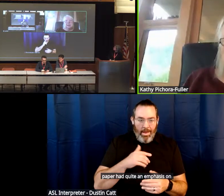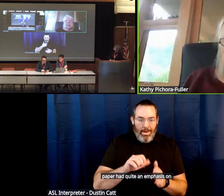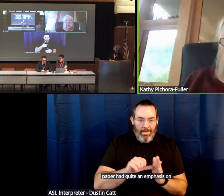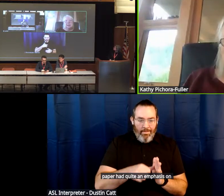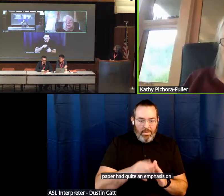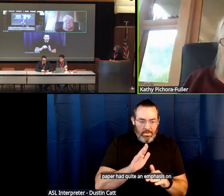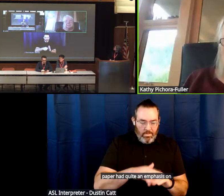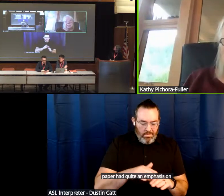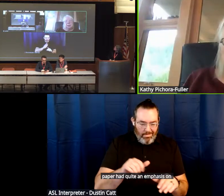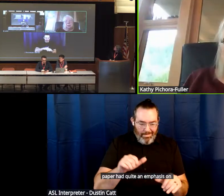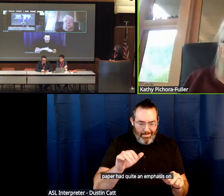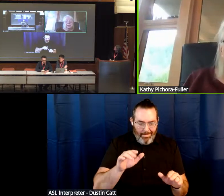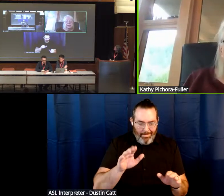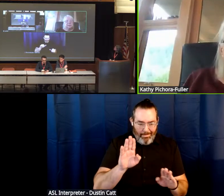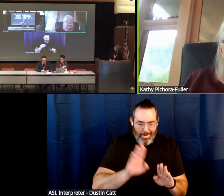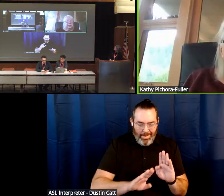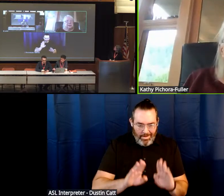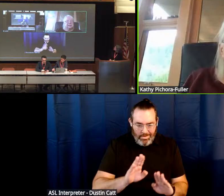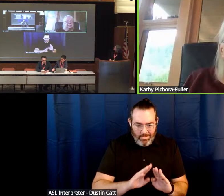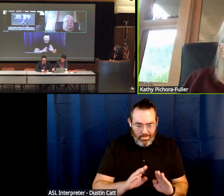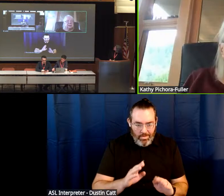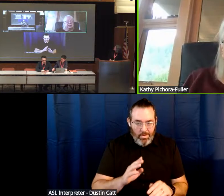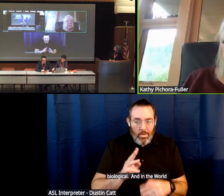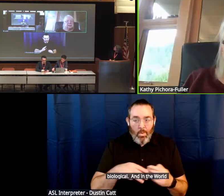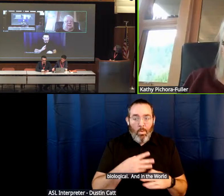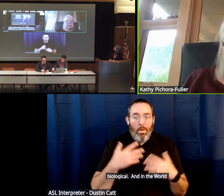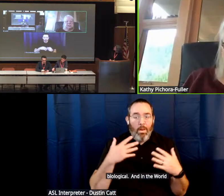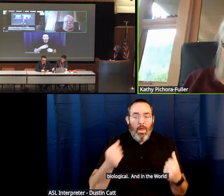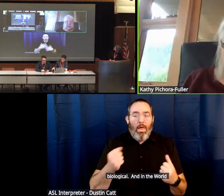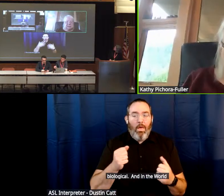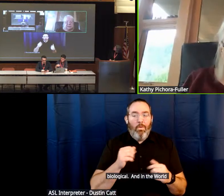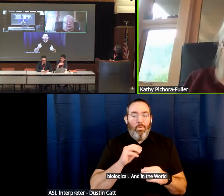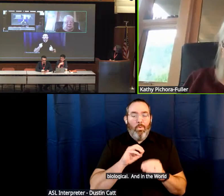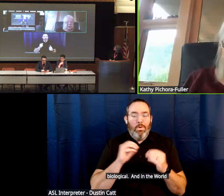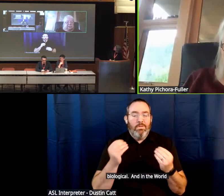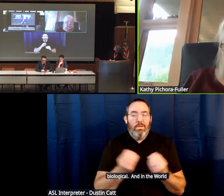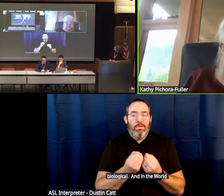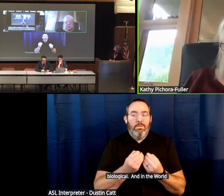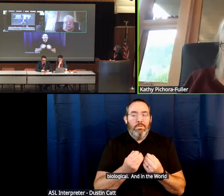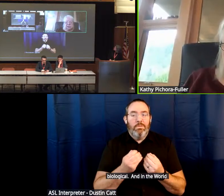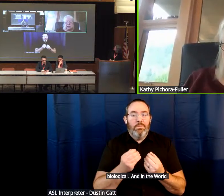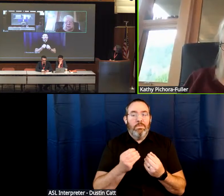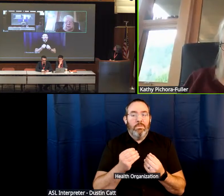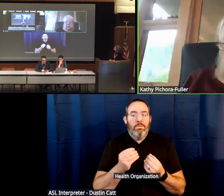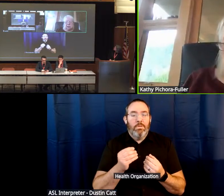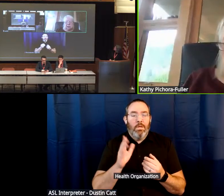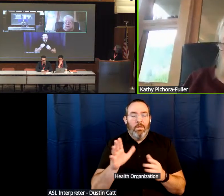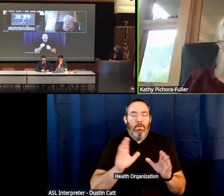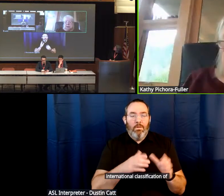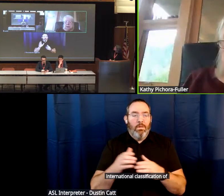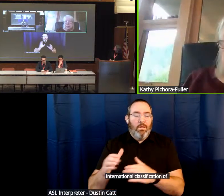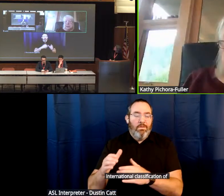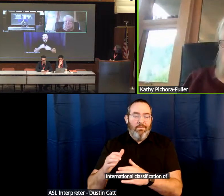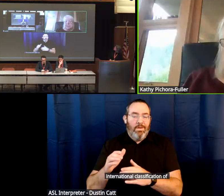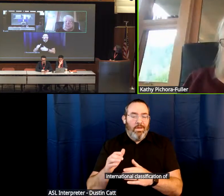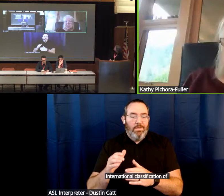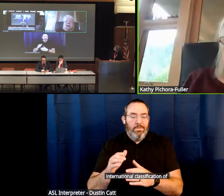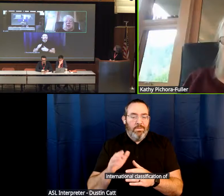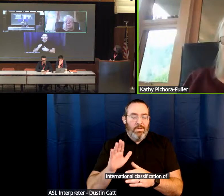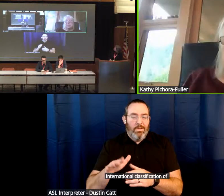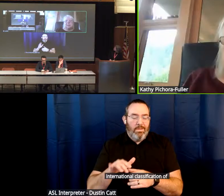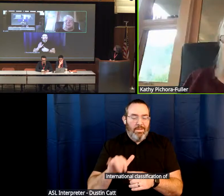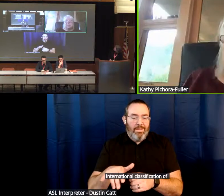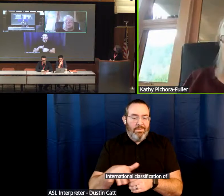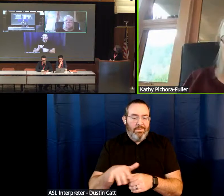the World Health Organization International Classification of Functioning space, I would